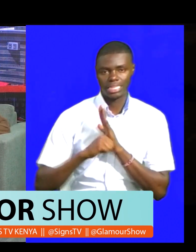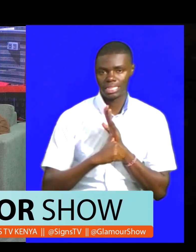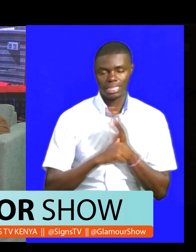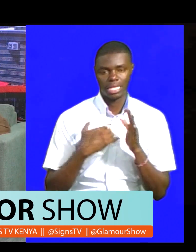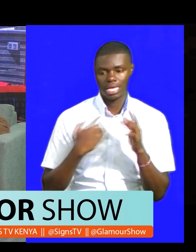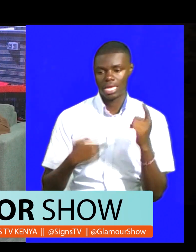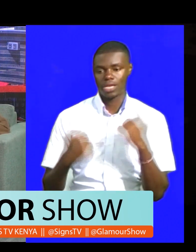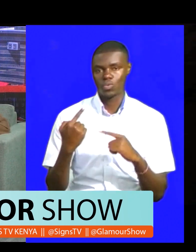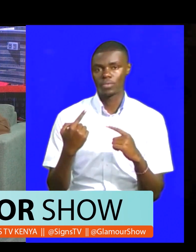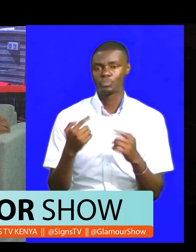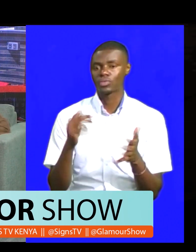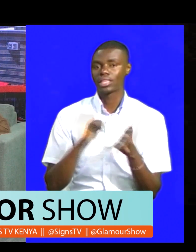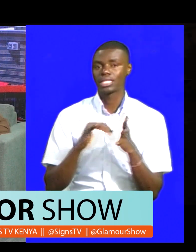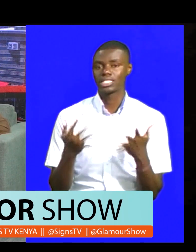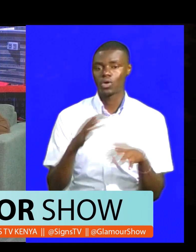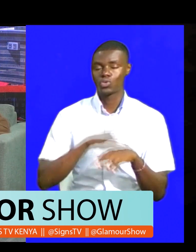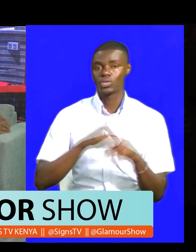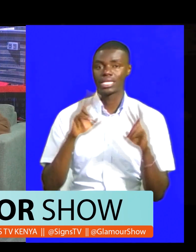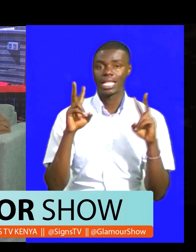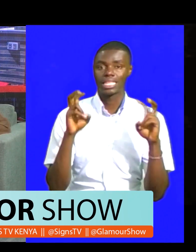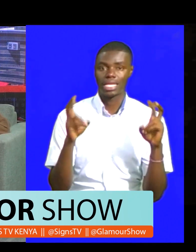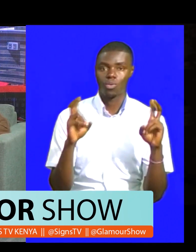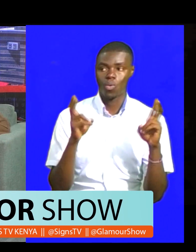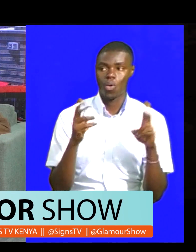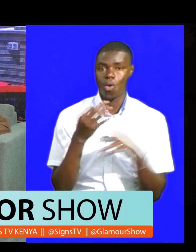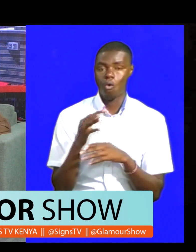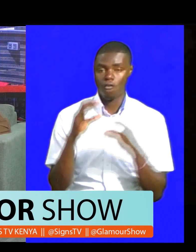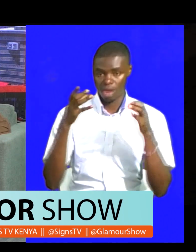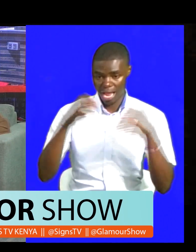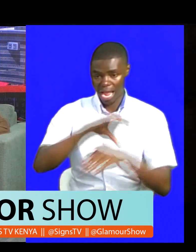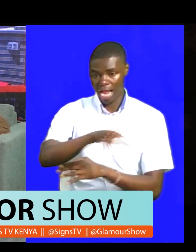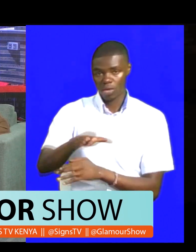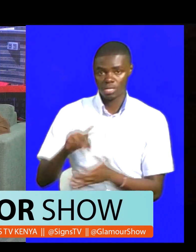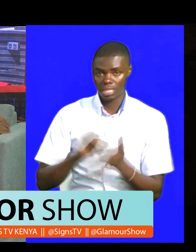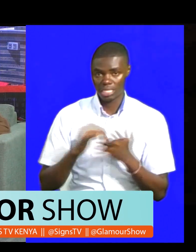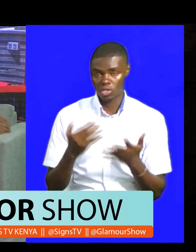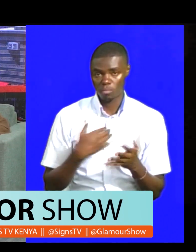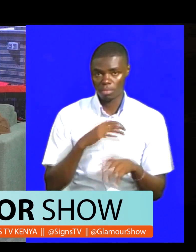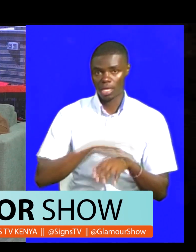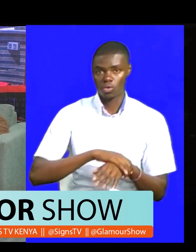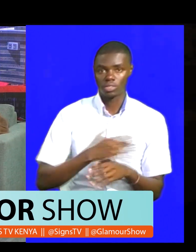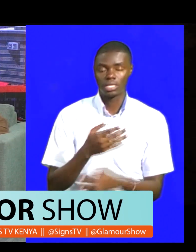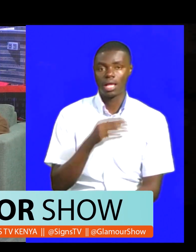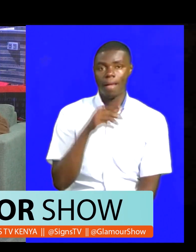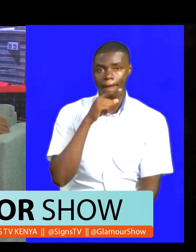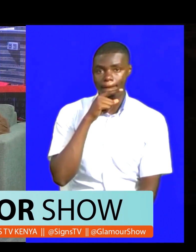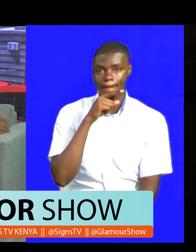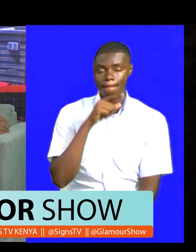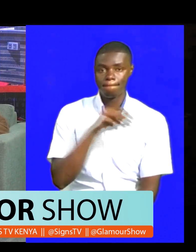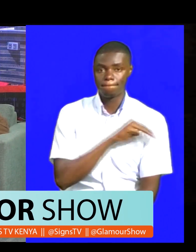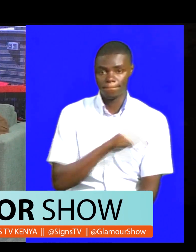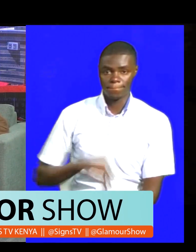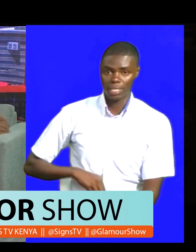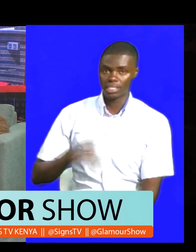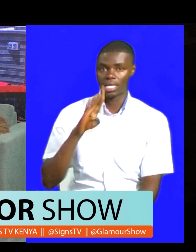win. So definitely that's how you get the title of your county. That's how we got the title of Mr. and Miss Birmingham. I mean, Miss